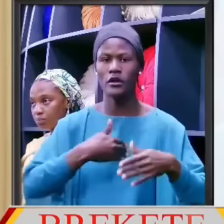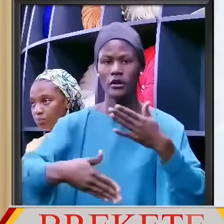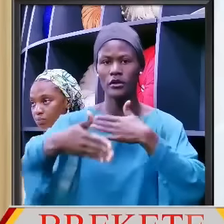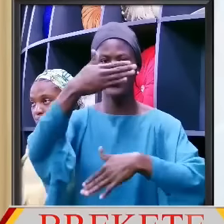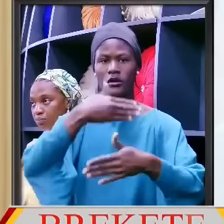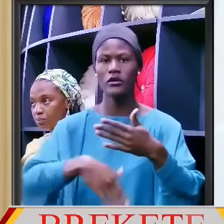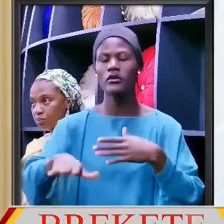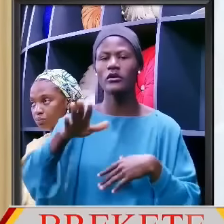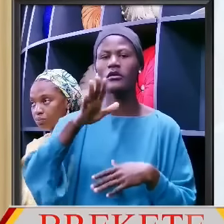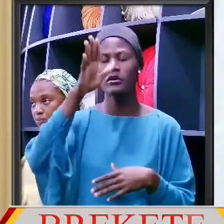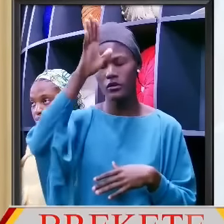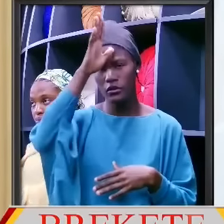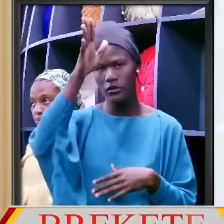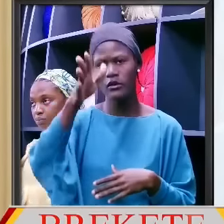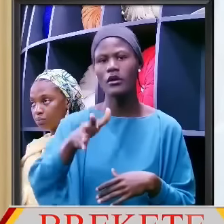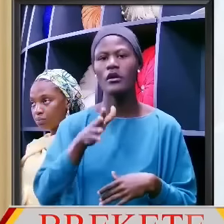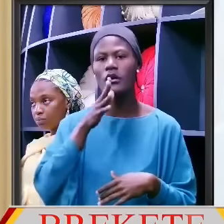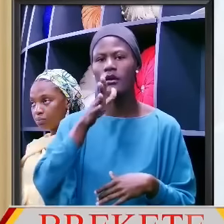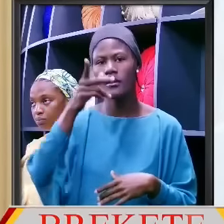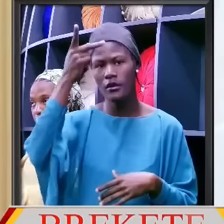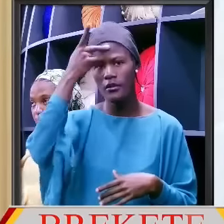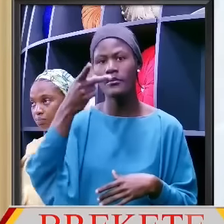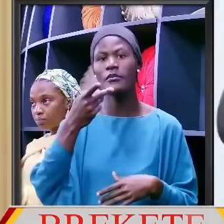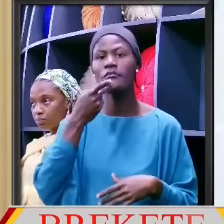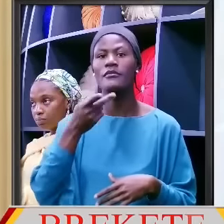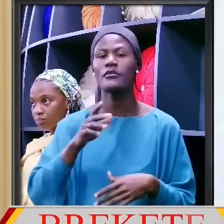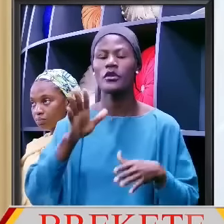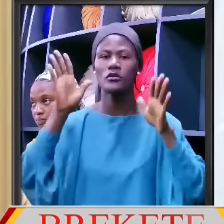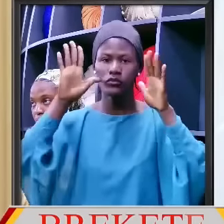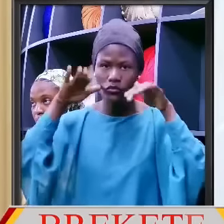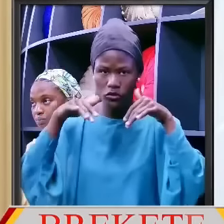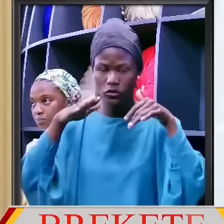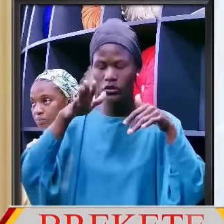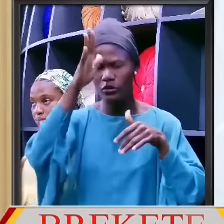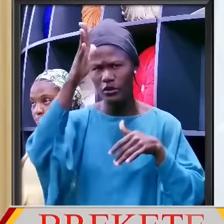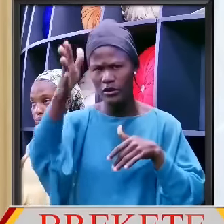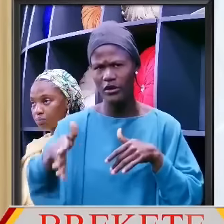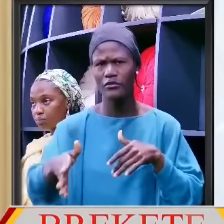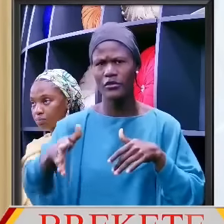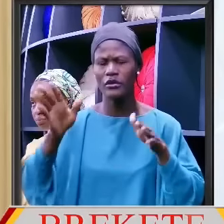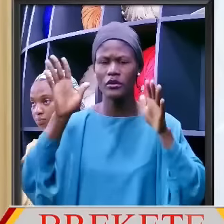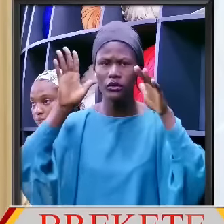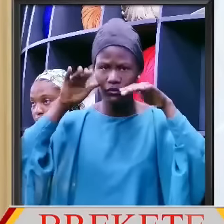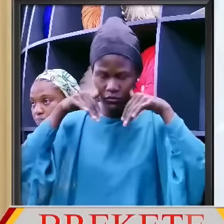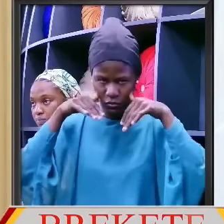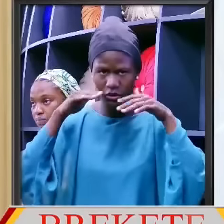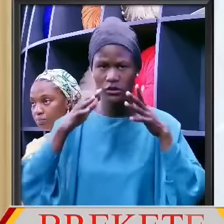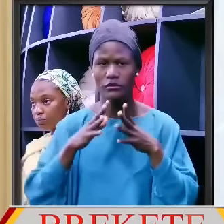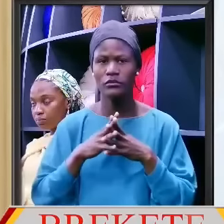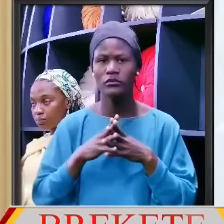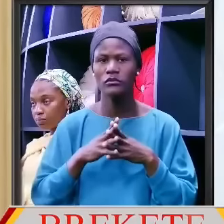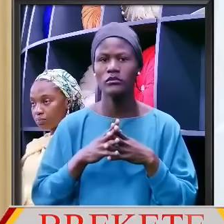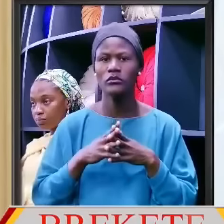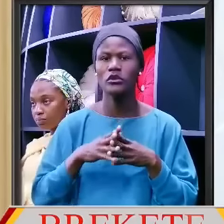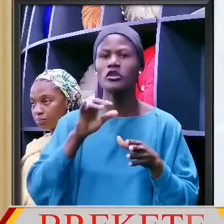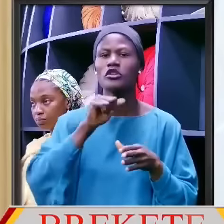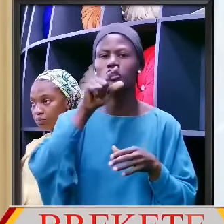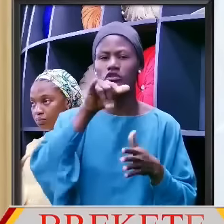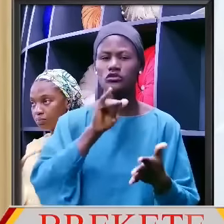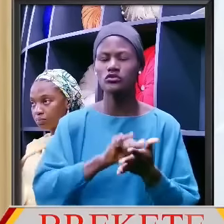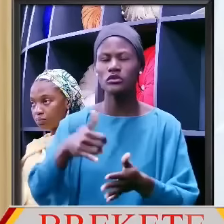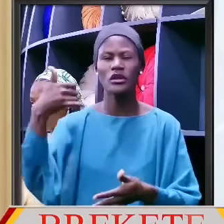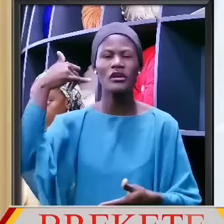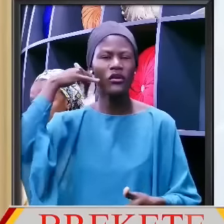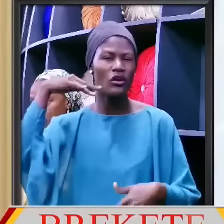Exactly. Your grandparents Muslim. Exactly. Your great grandparents Muslims. Exactly. Now you call